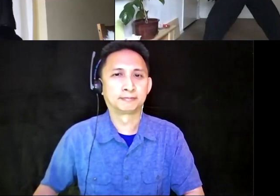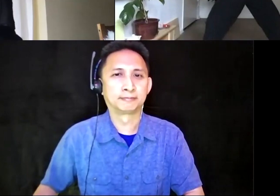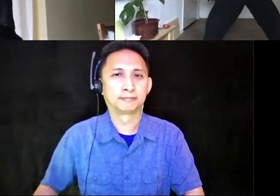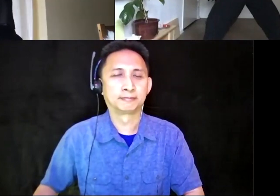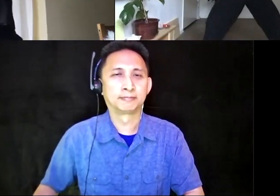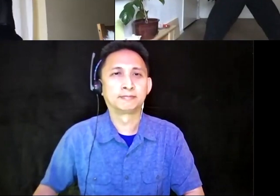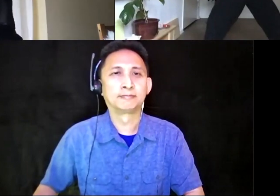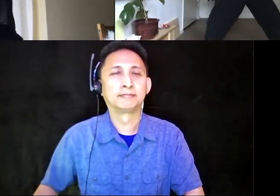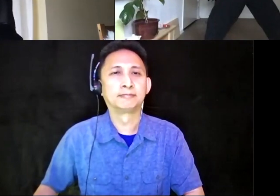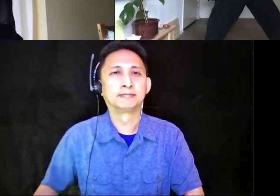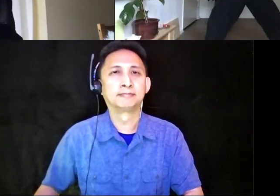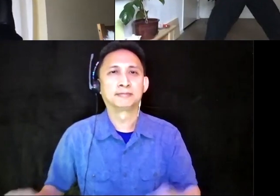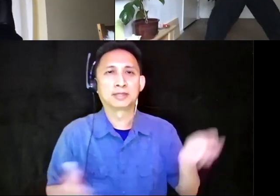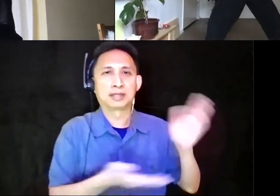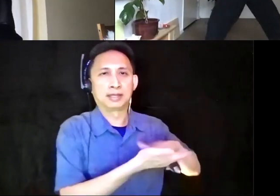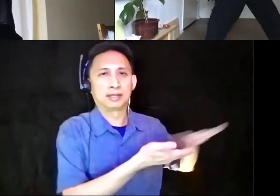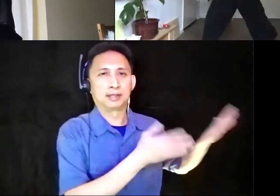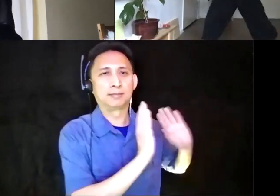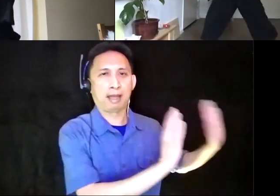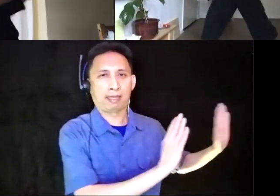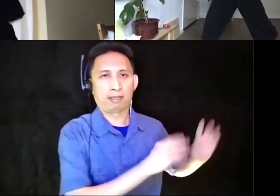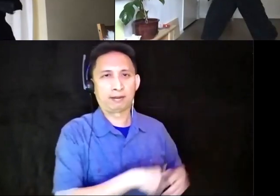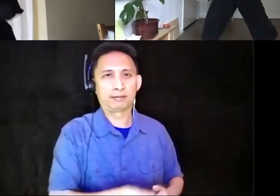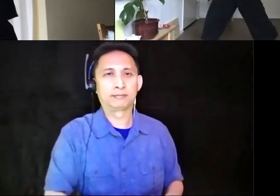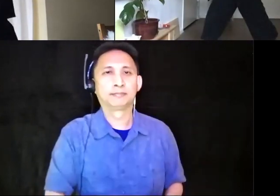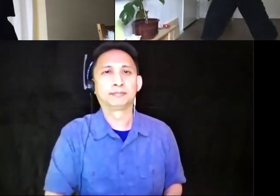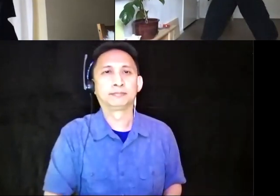Open, clear the path.